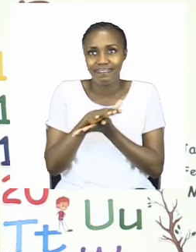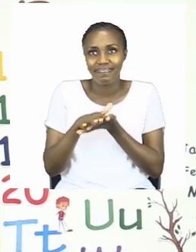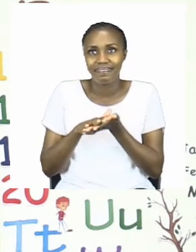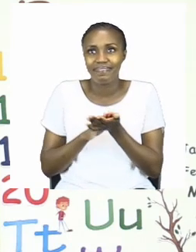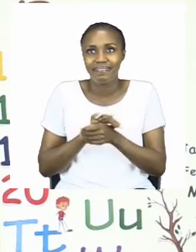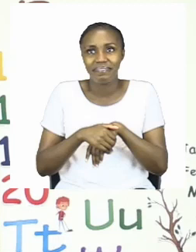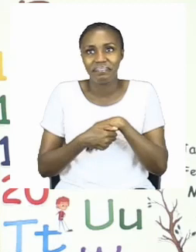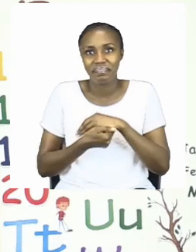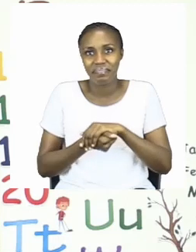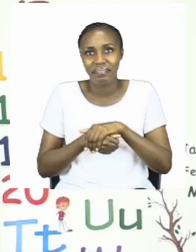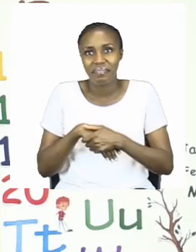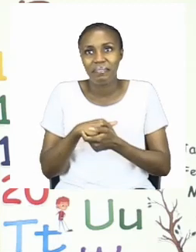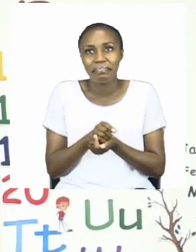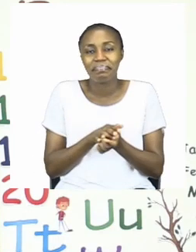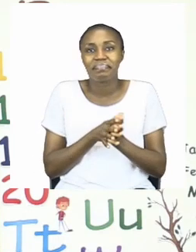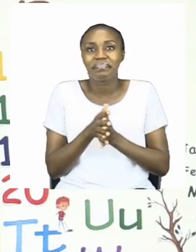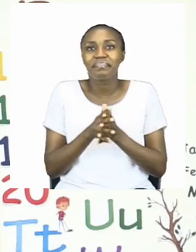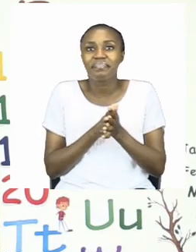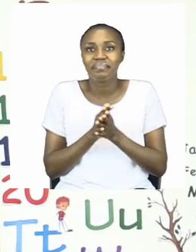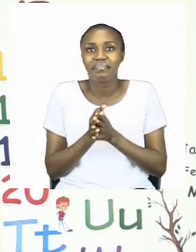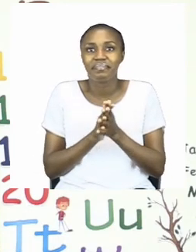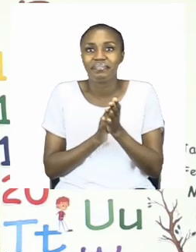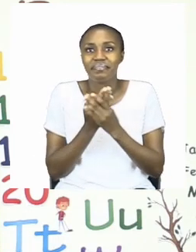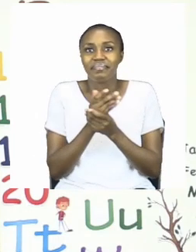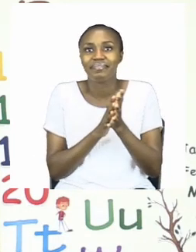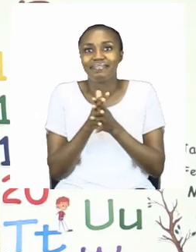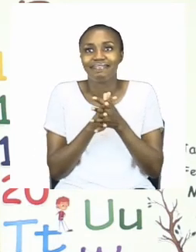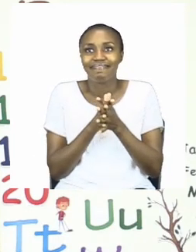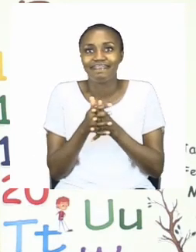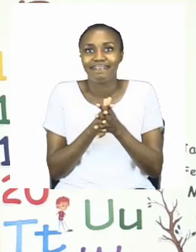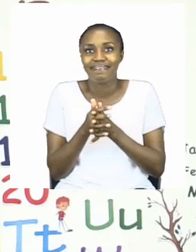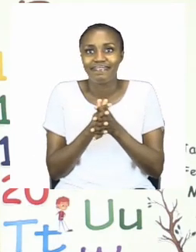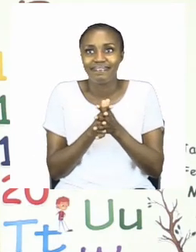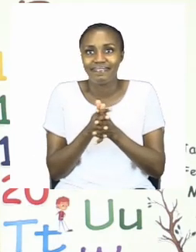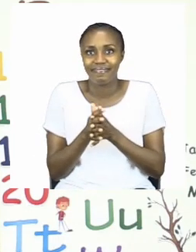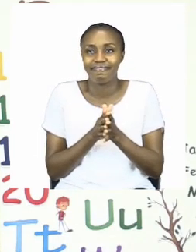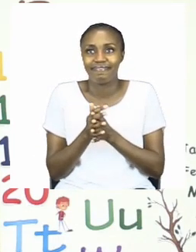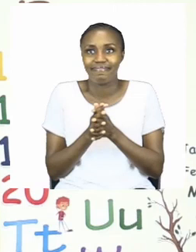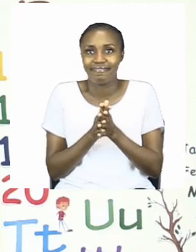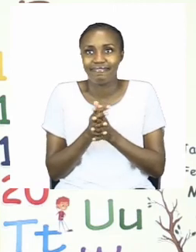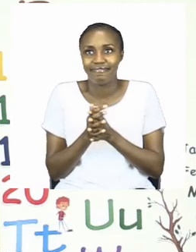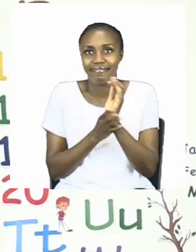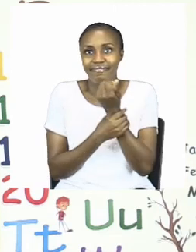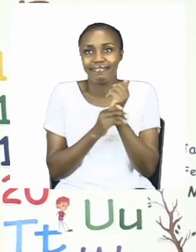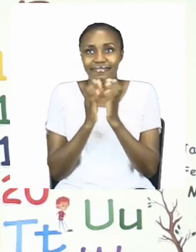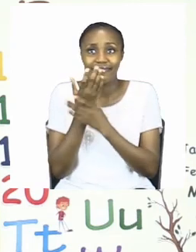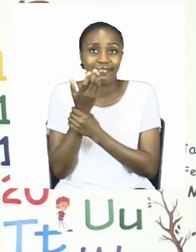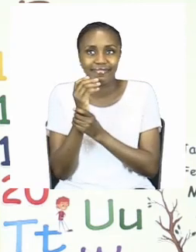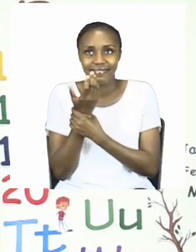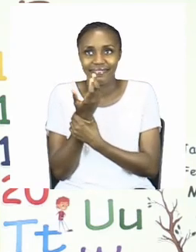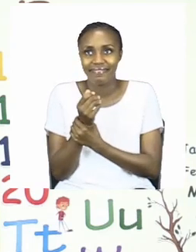hands, around our hands, in between our fingers, on our wrists, and